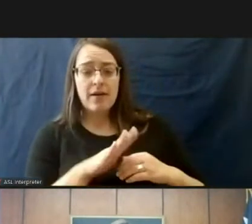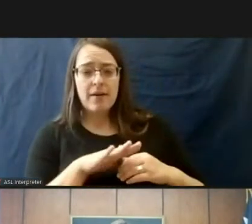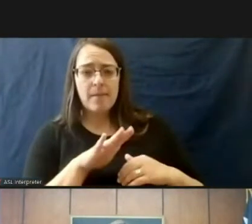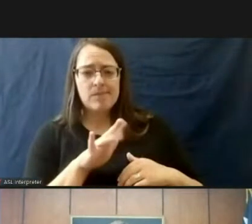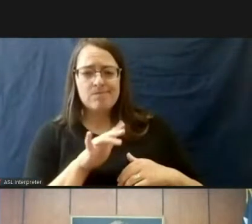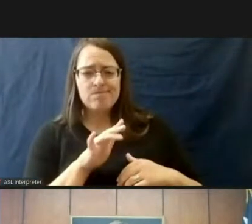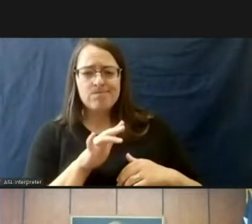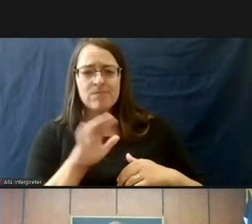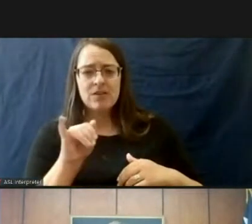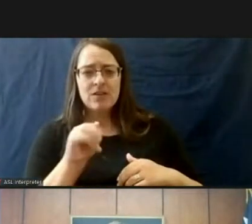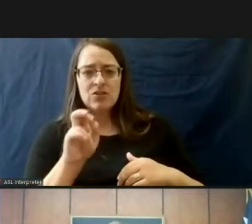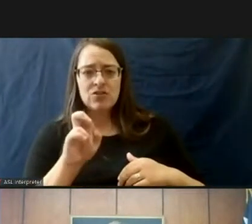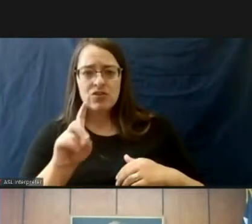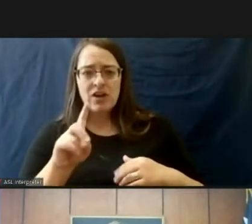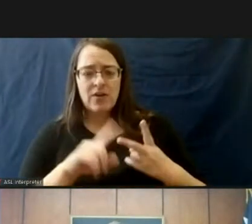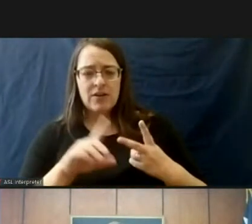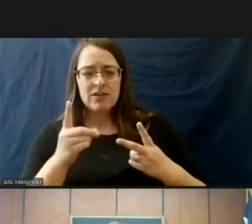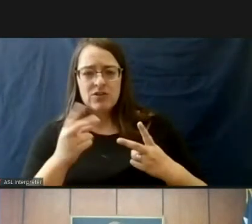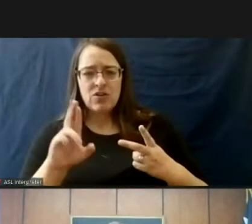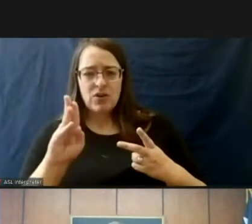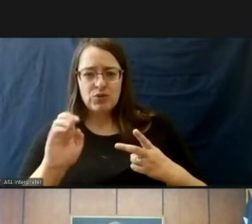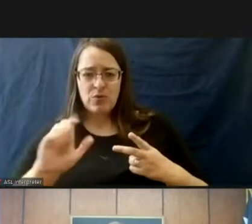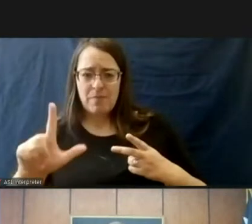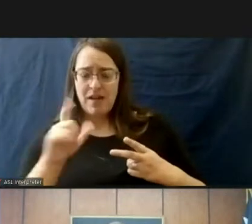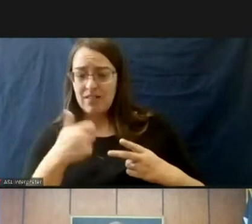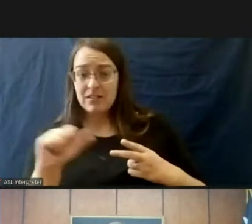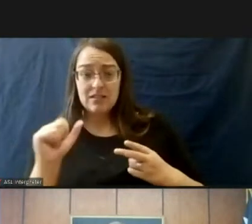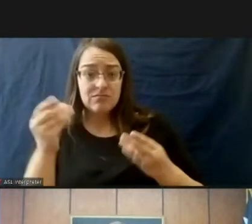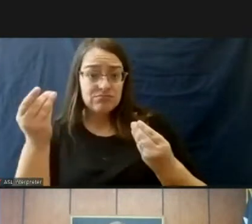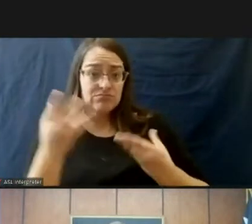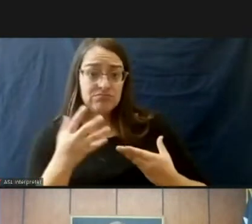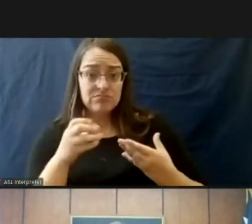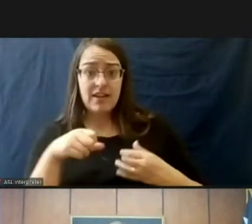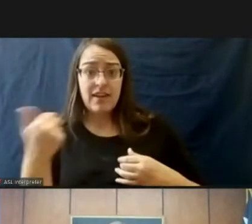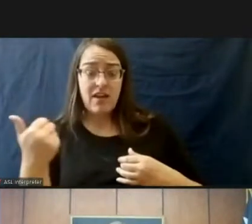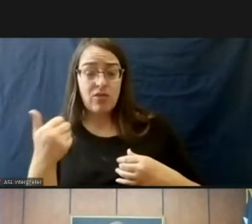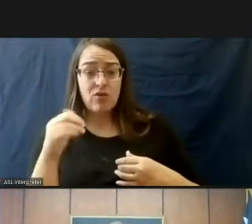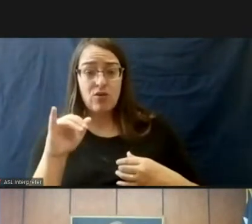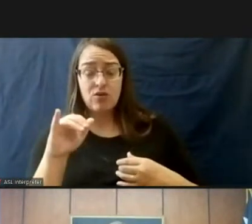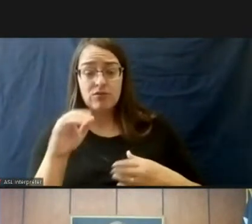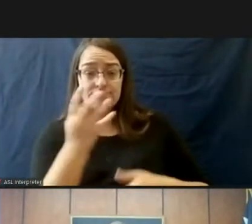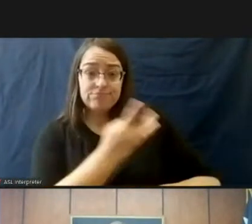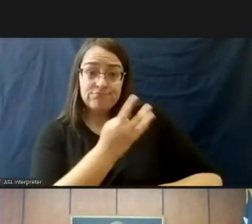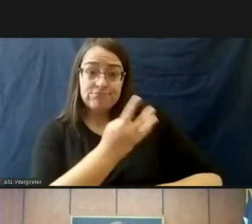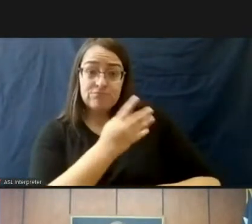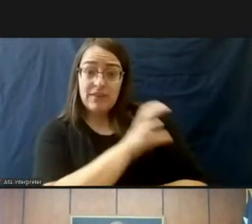Jared or Dr. Bell, any word on another infusion clinic?